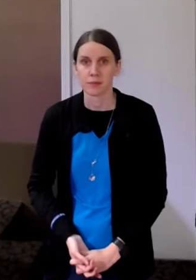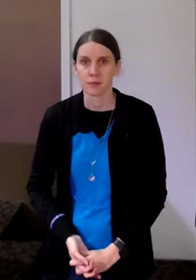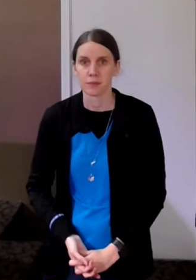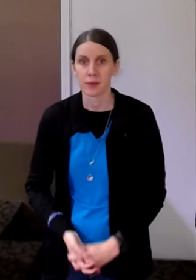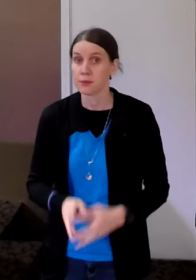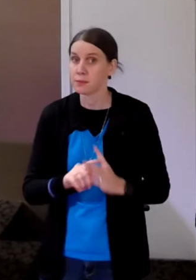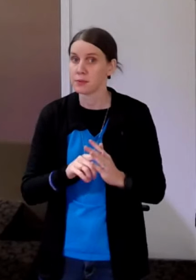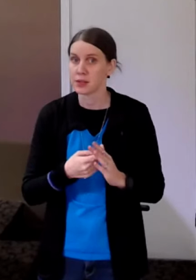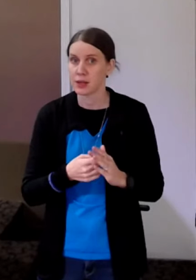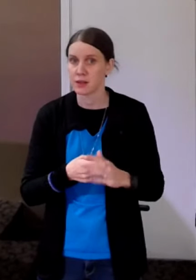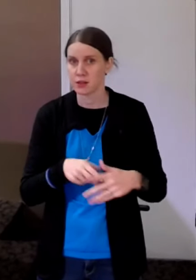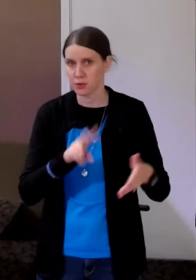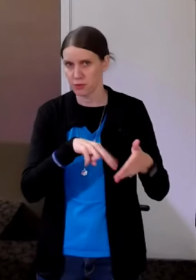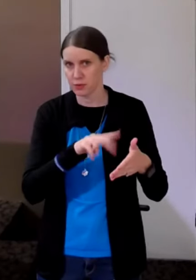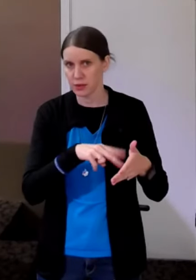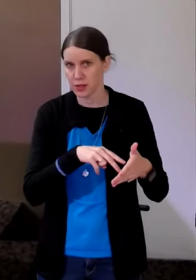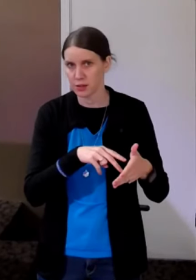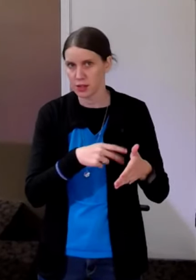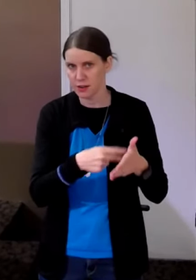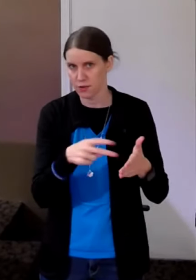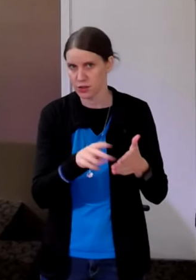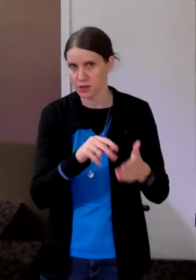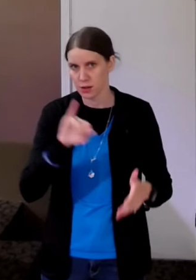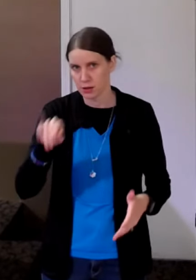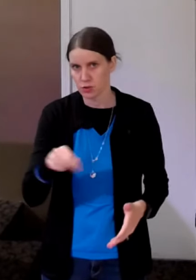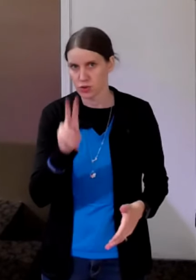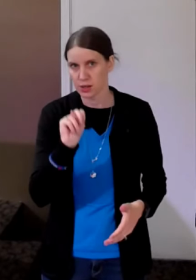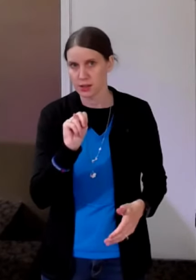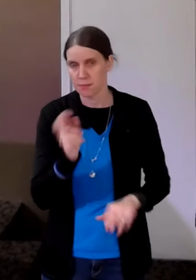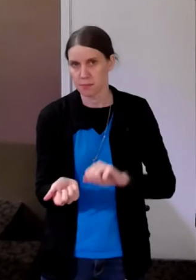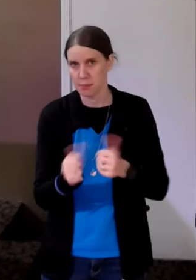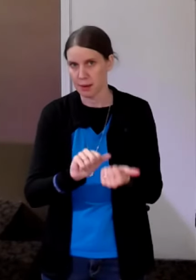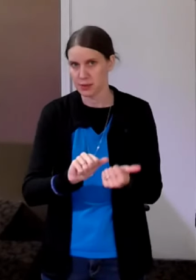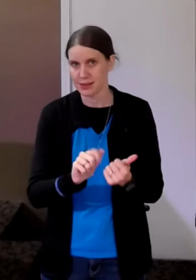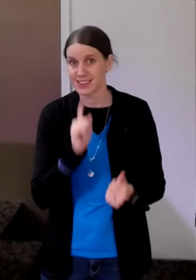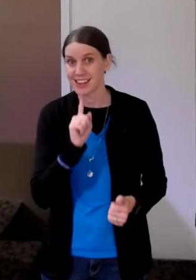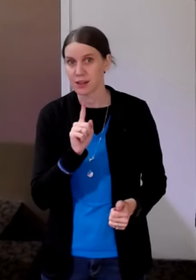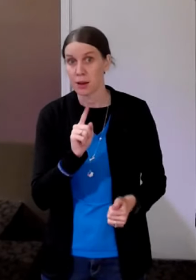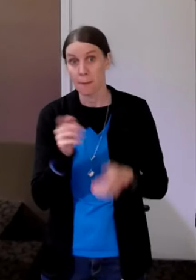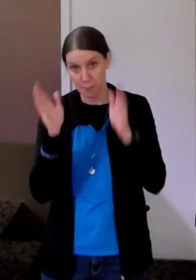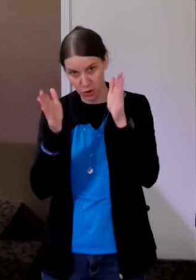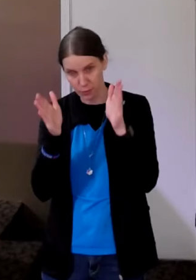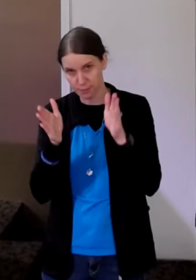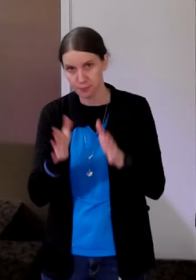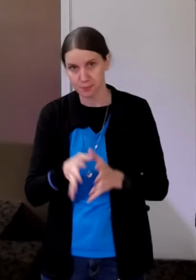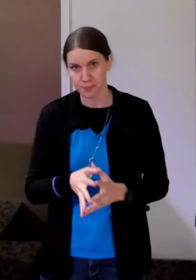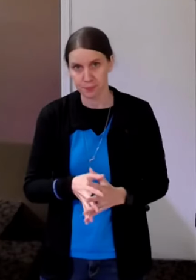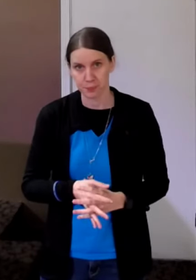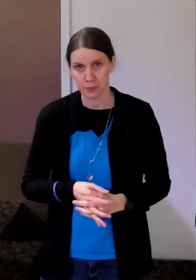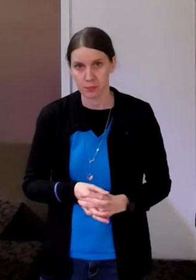When it begins in this passage of Scripture, John the Baptist says, "Behold."